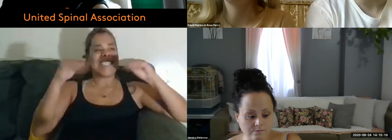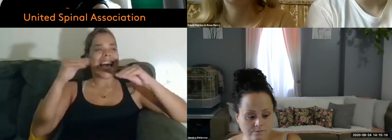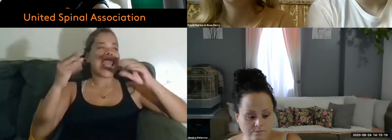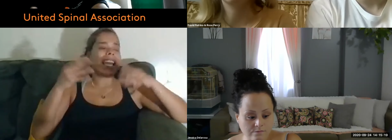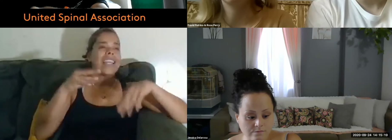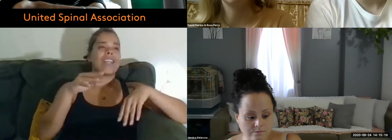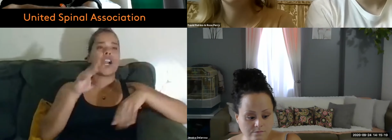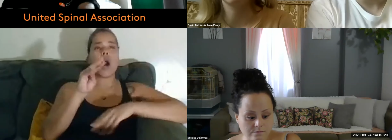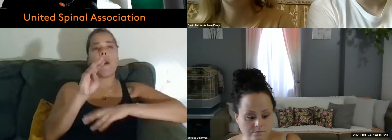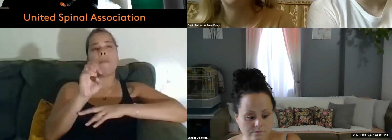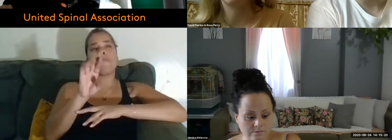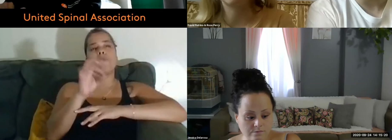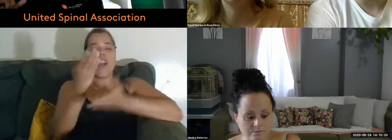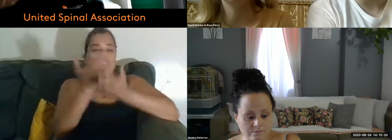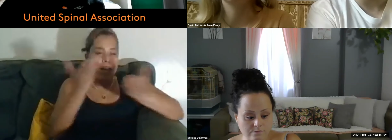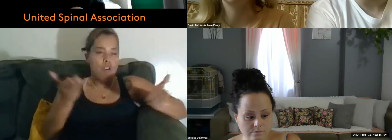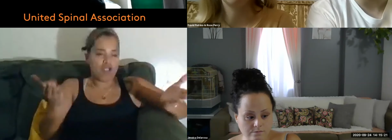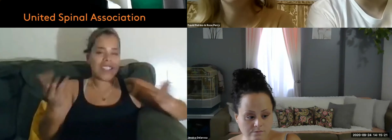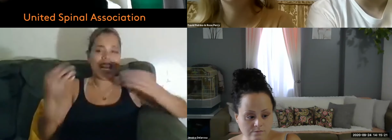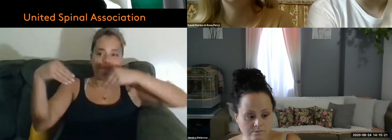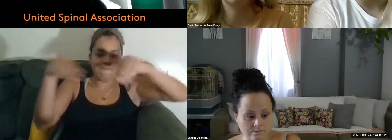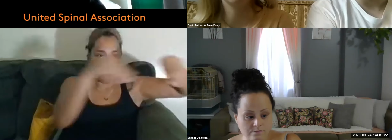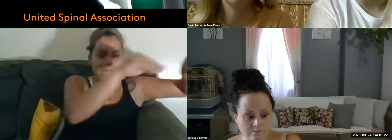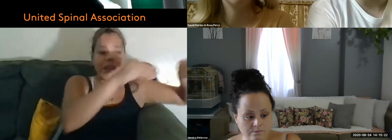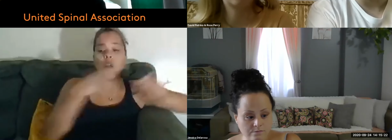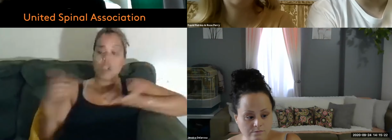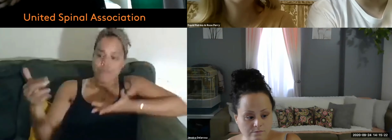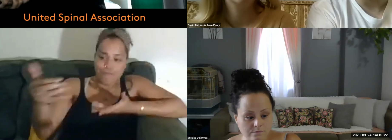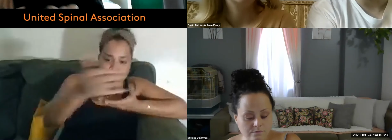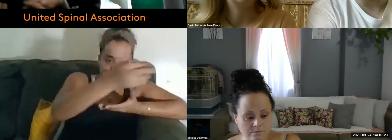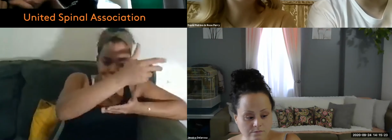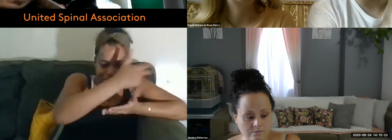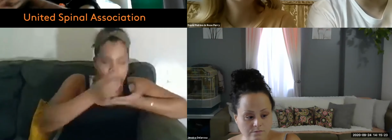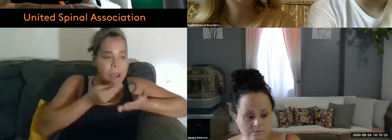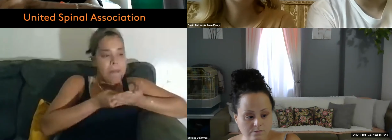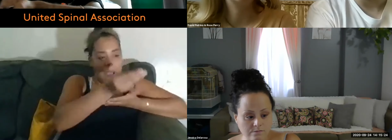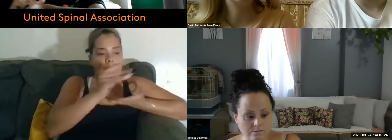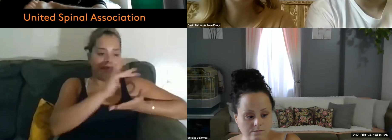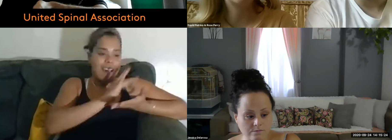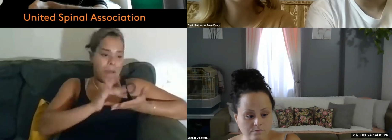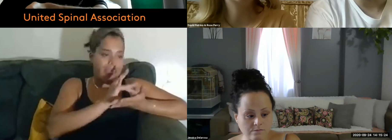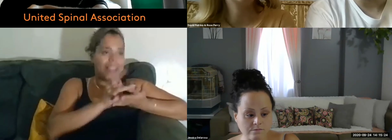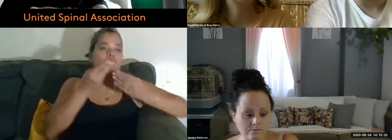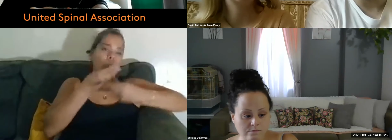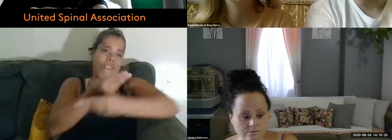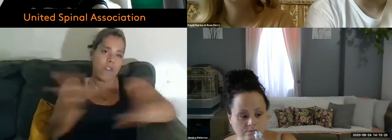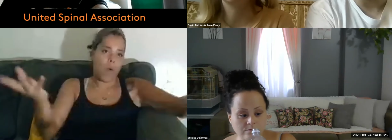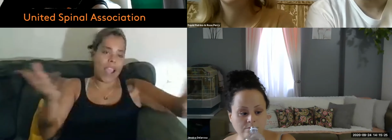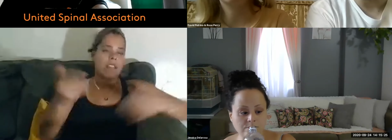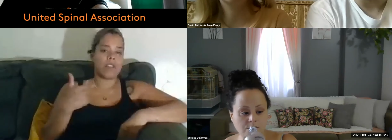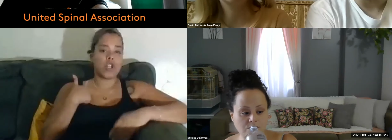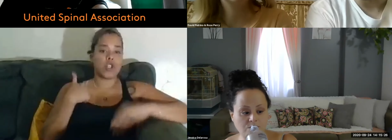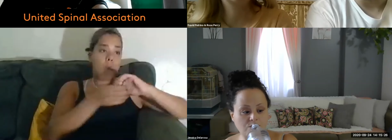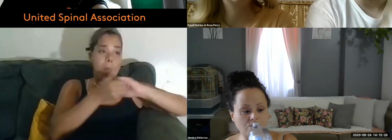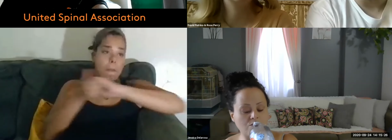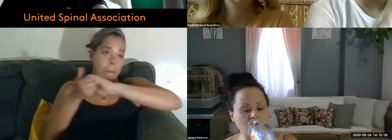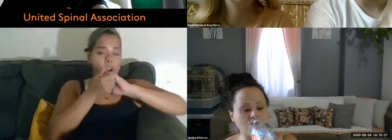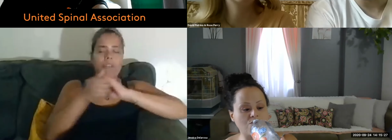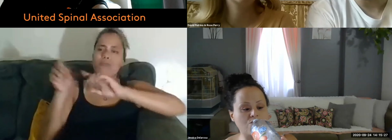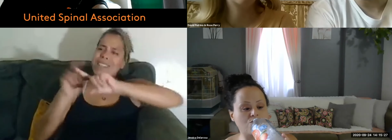we donate all the proceeds into buying tablets and computers and distributing that. So we've partnered with a lot of great